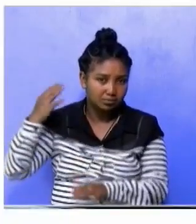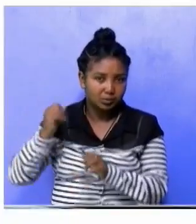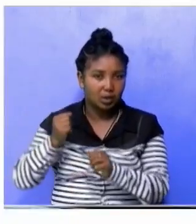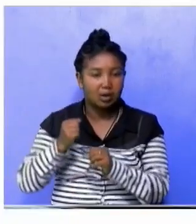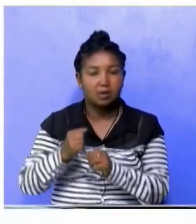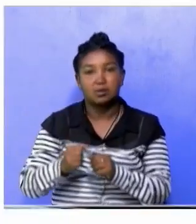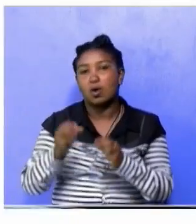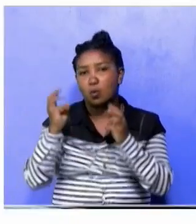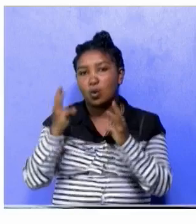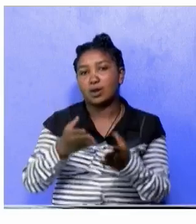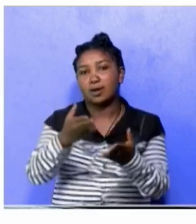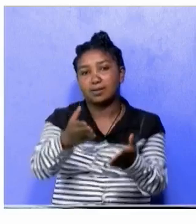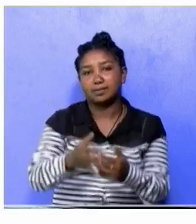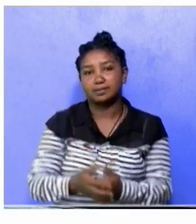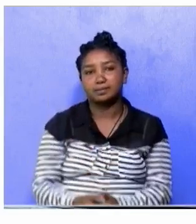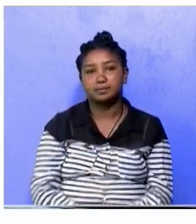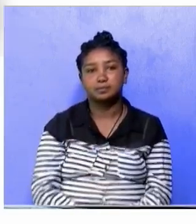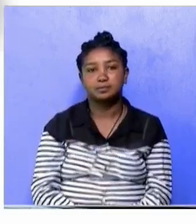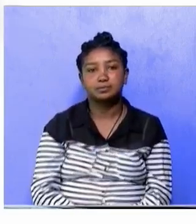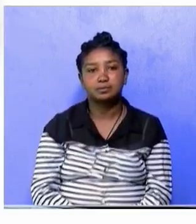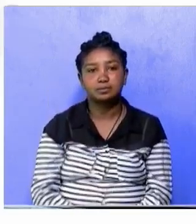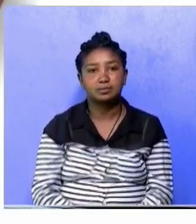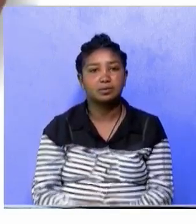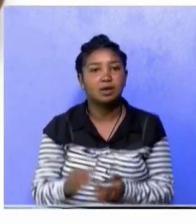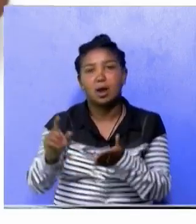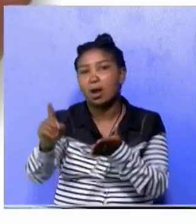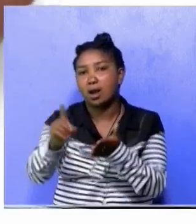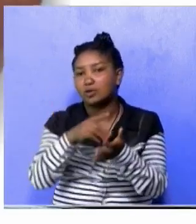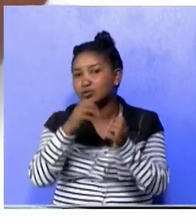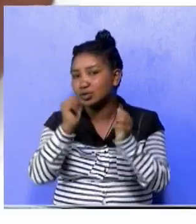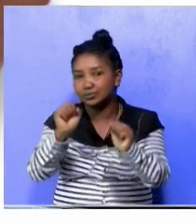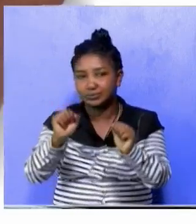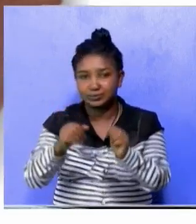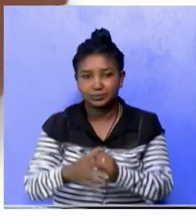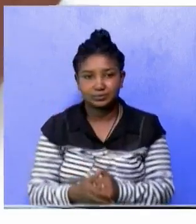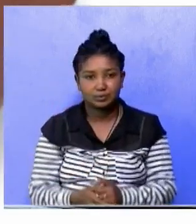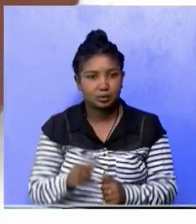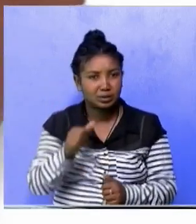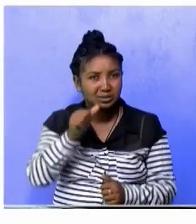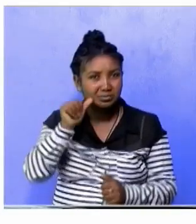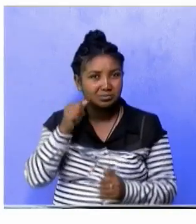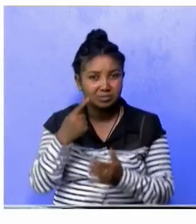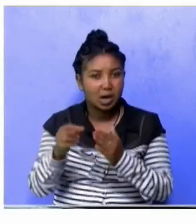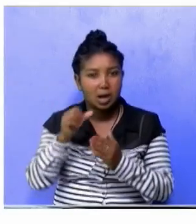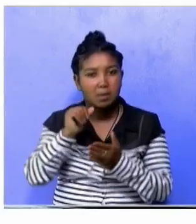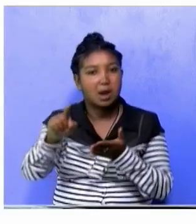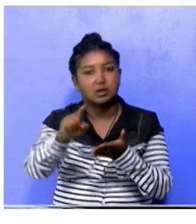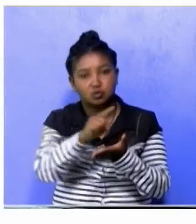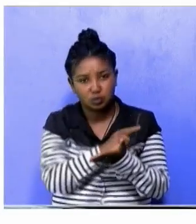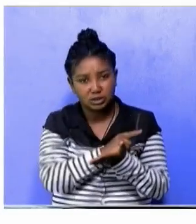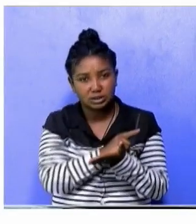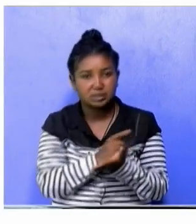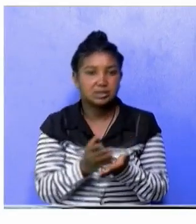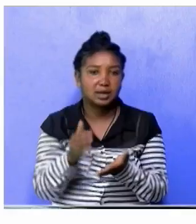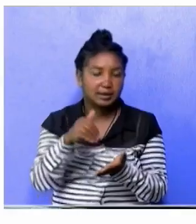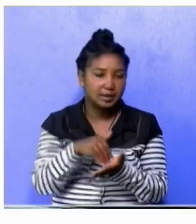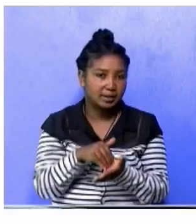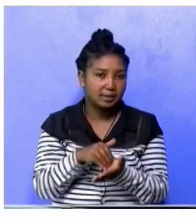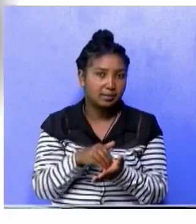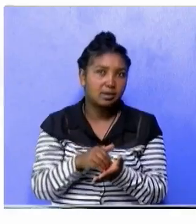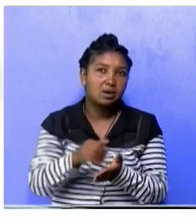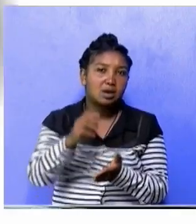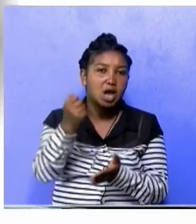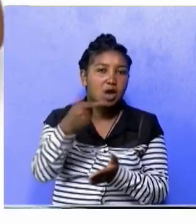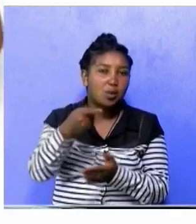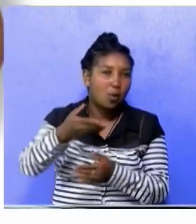are welcome. Last week is also possible, right? Come on. Ago is